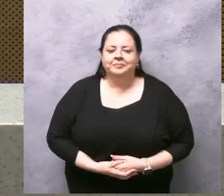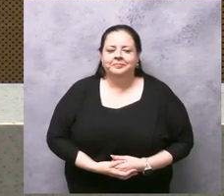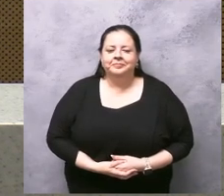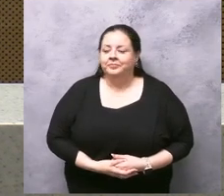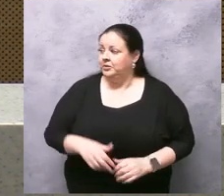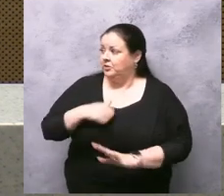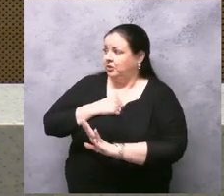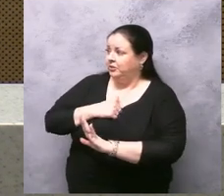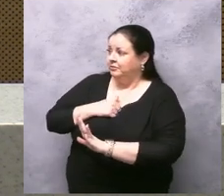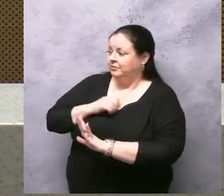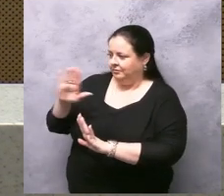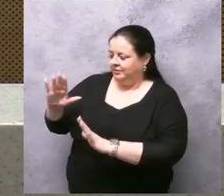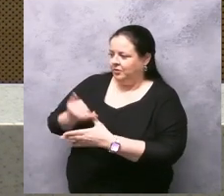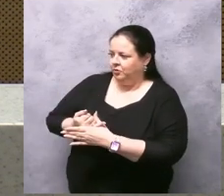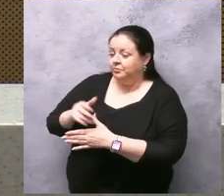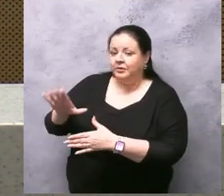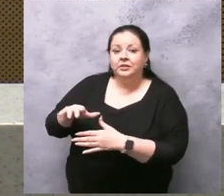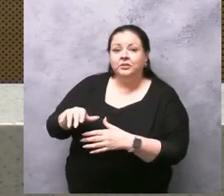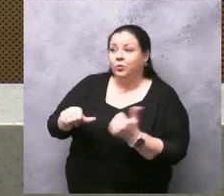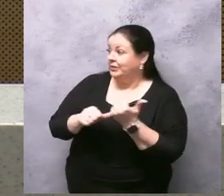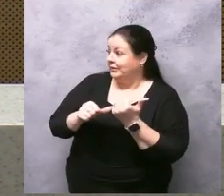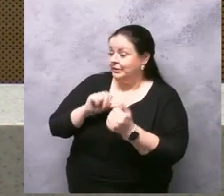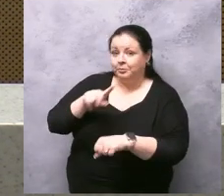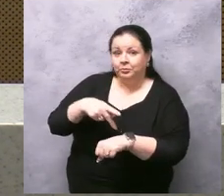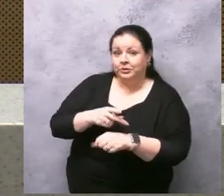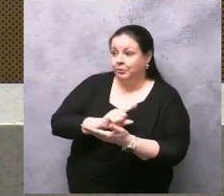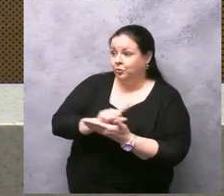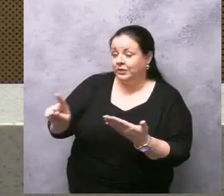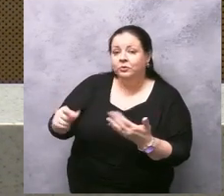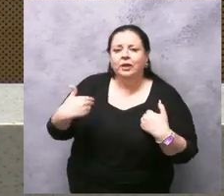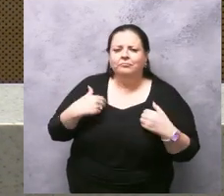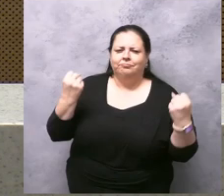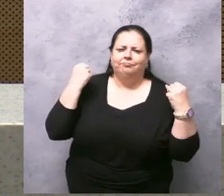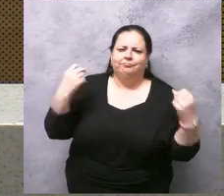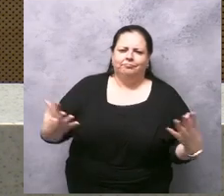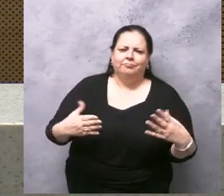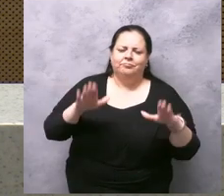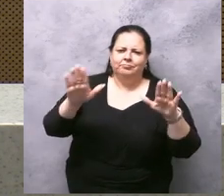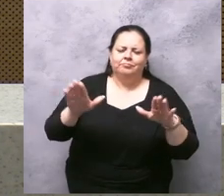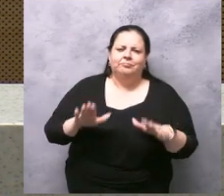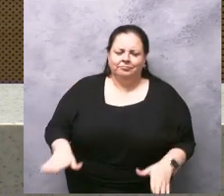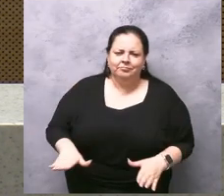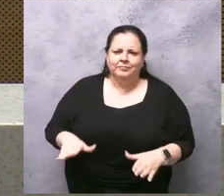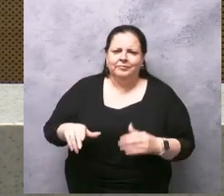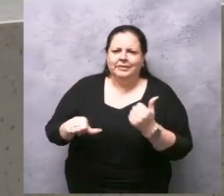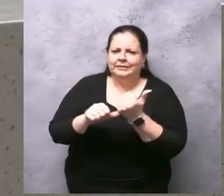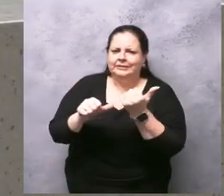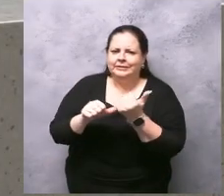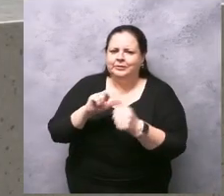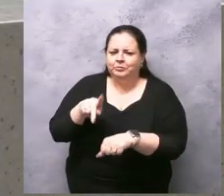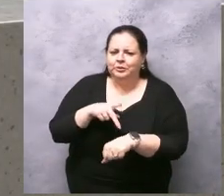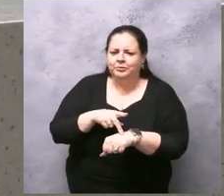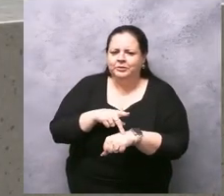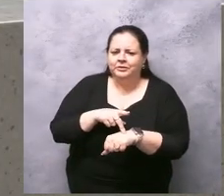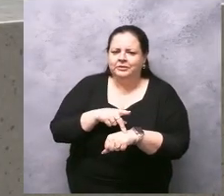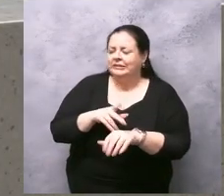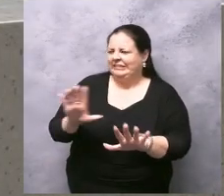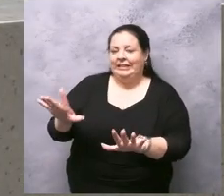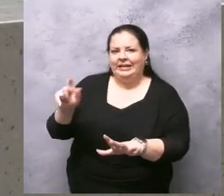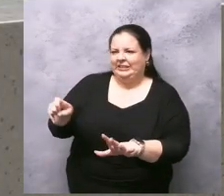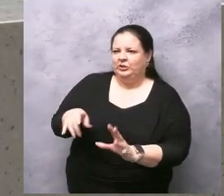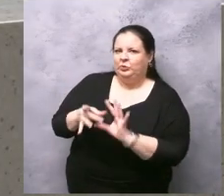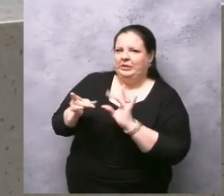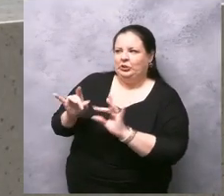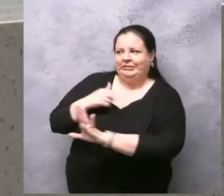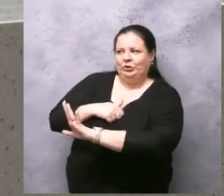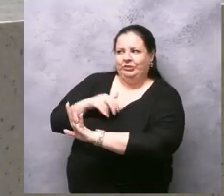Sorry to interrupt. Assistant principals week, we have a ton of great assistant principals across the school district. I wanted to mention that as